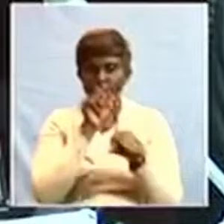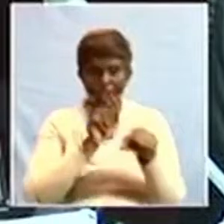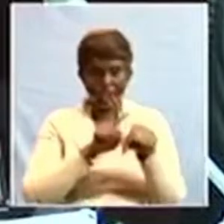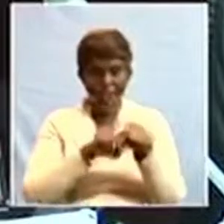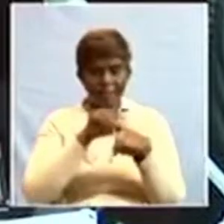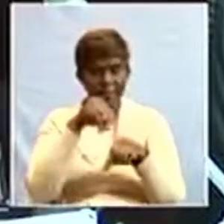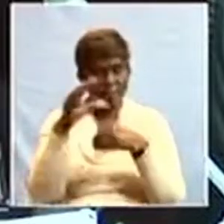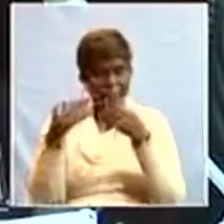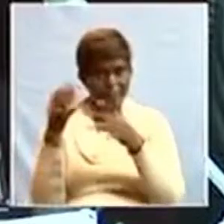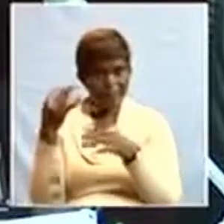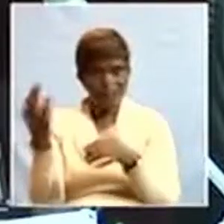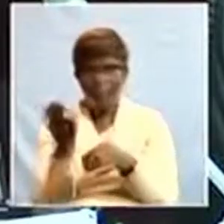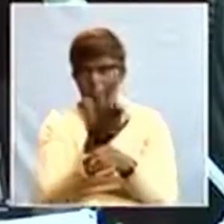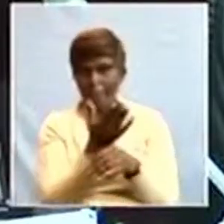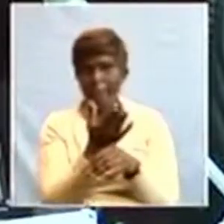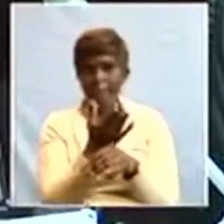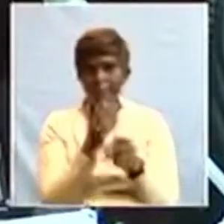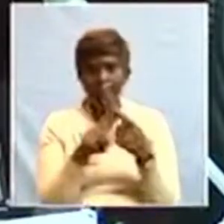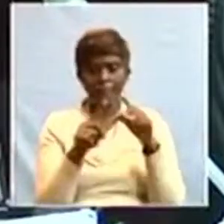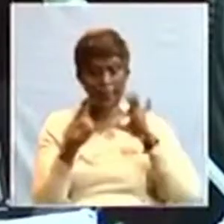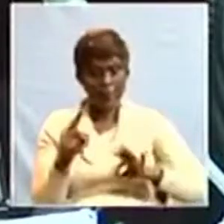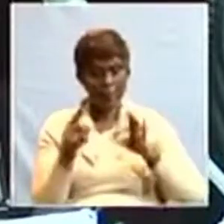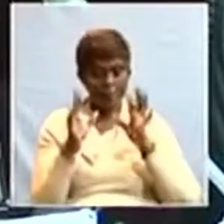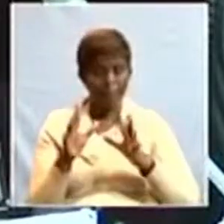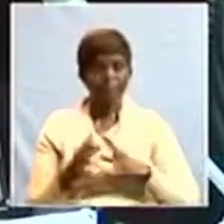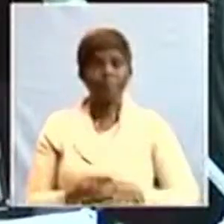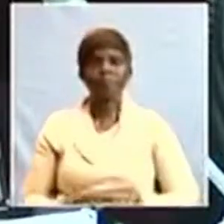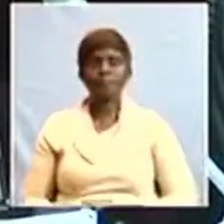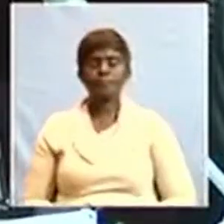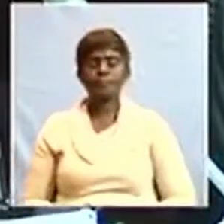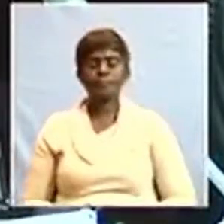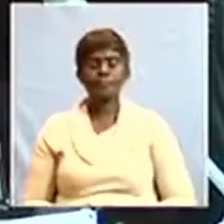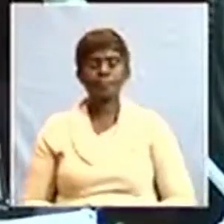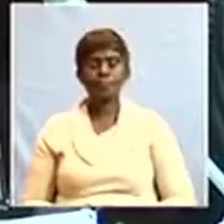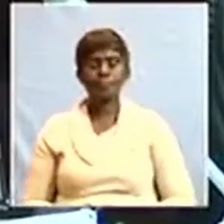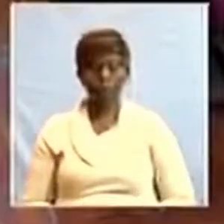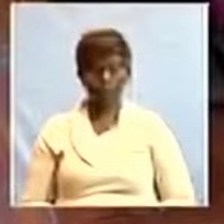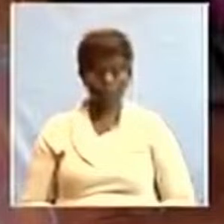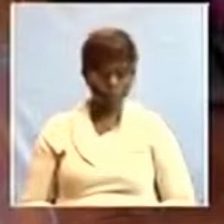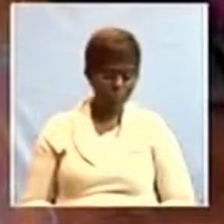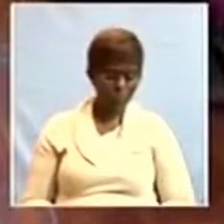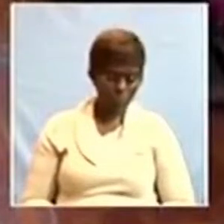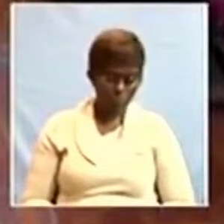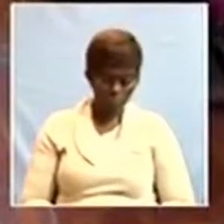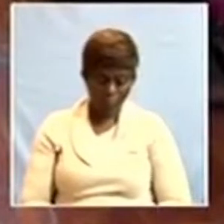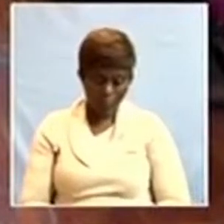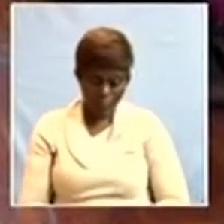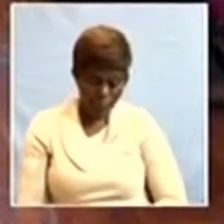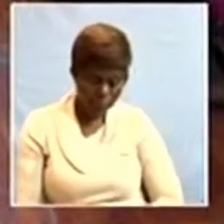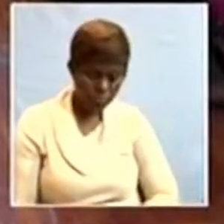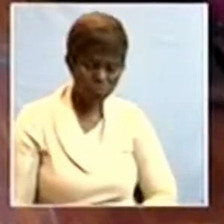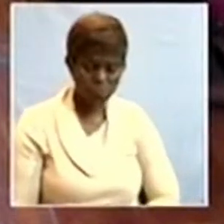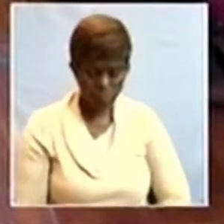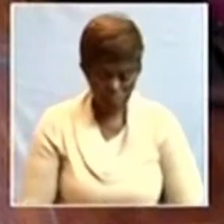timely distribution to the beneficiaries? I submit, Chair. Thank you.